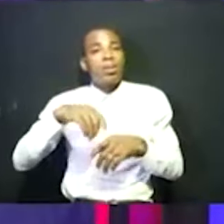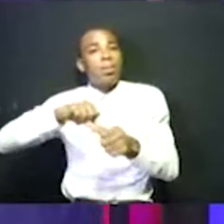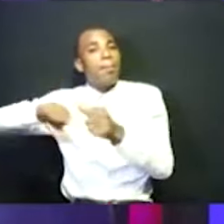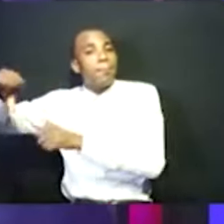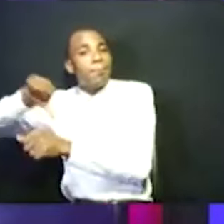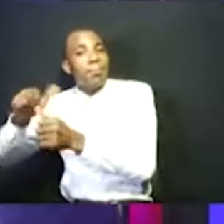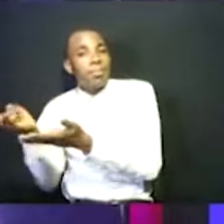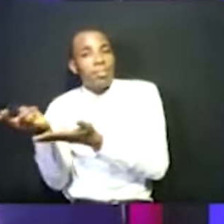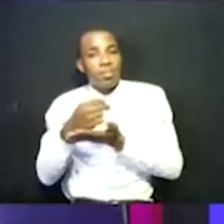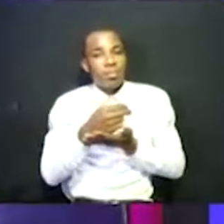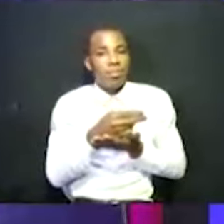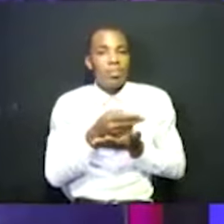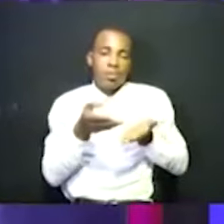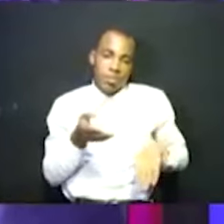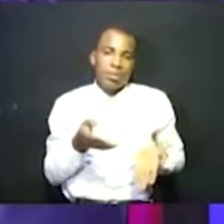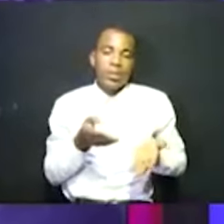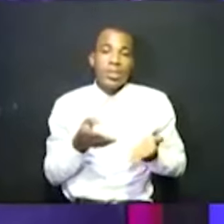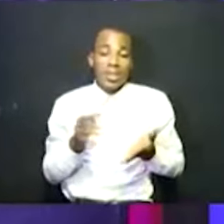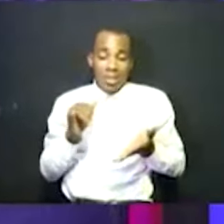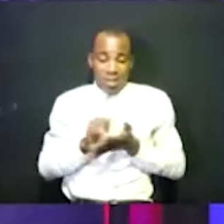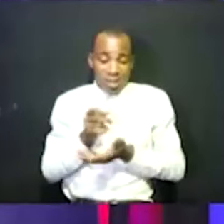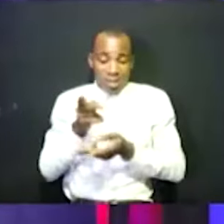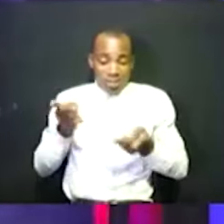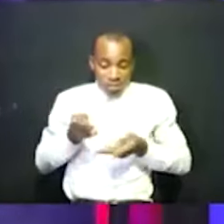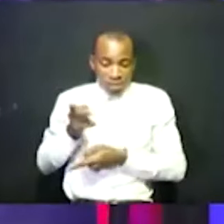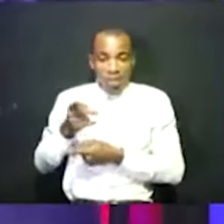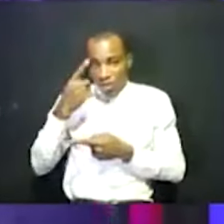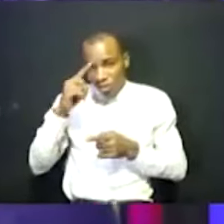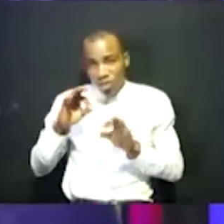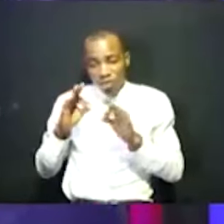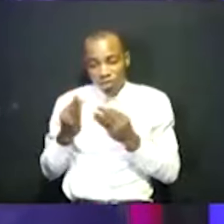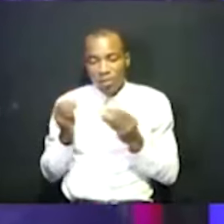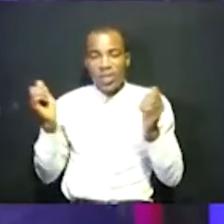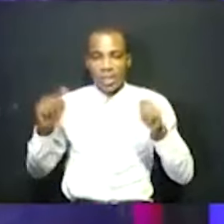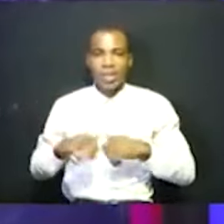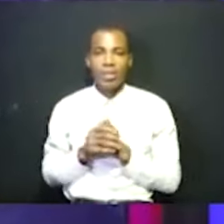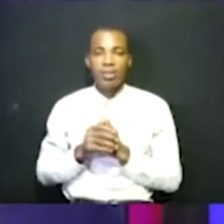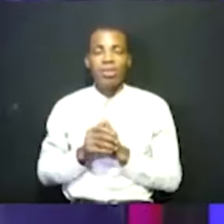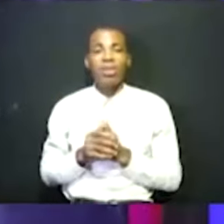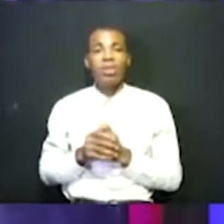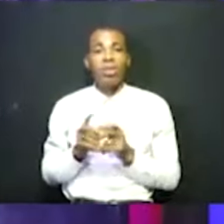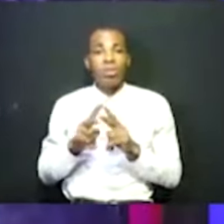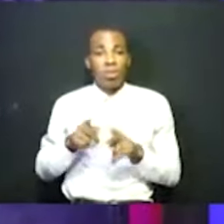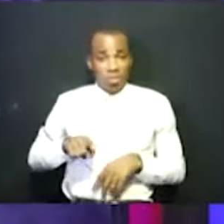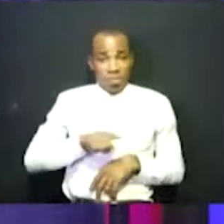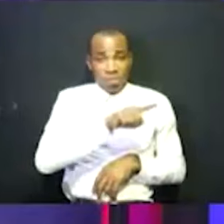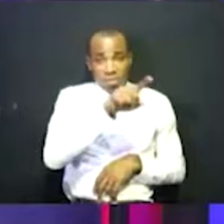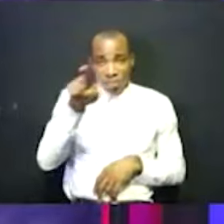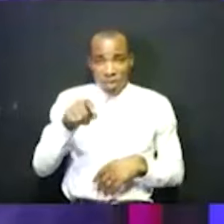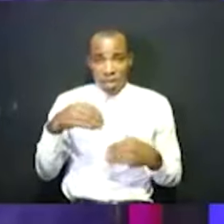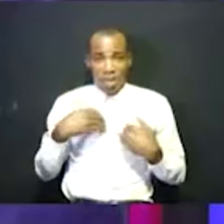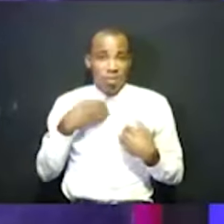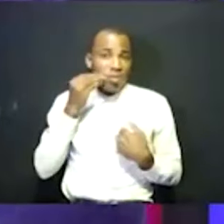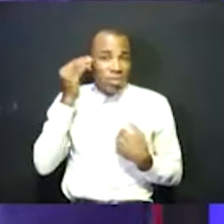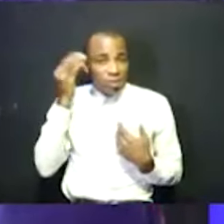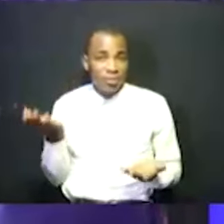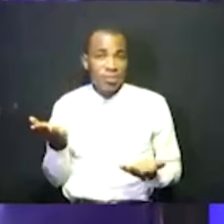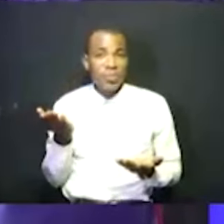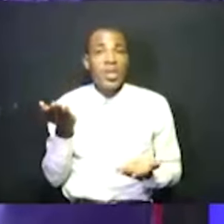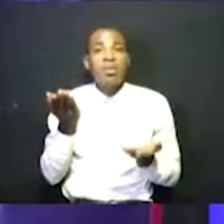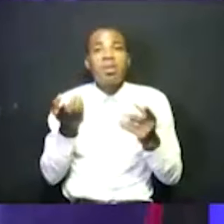family or a household. So we all have a dwelling place. It could be